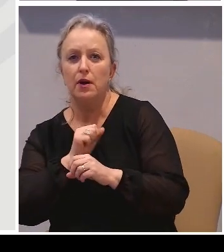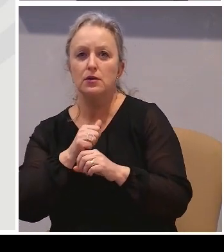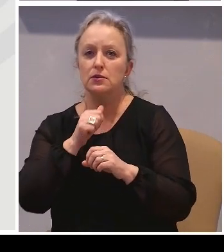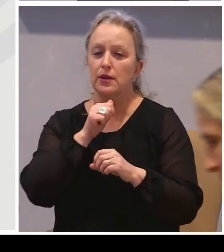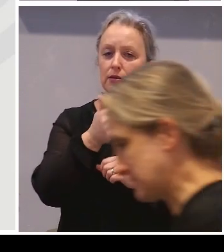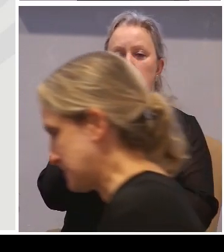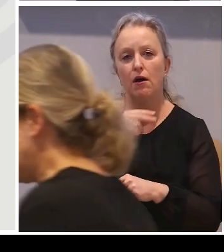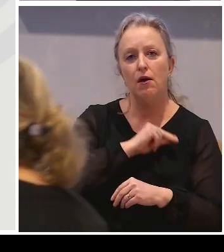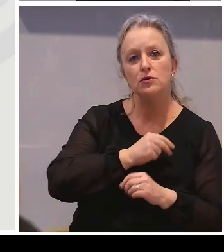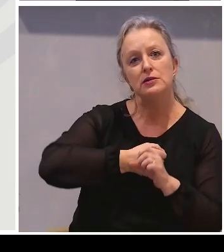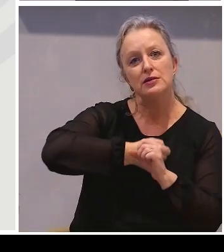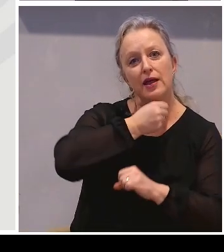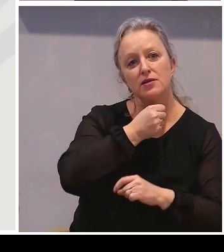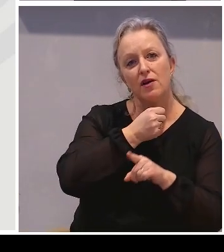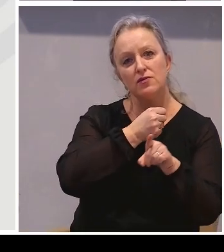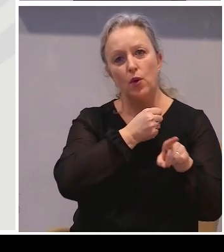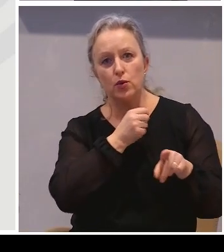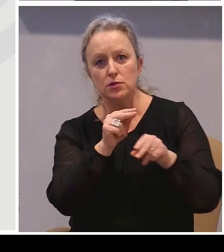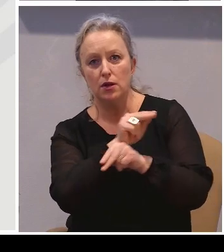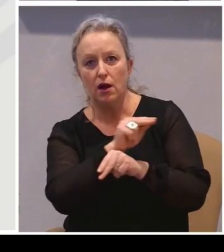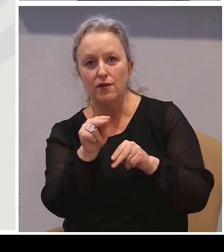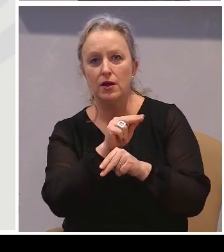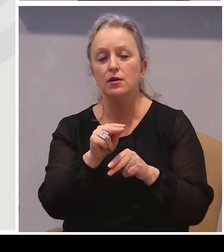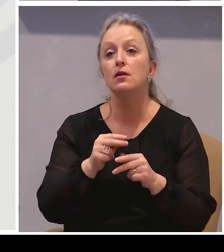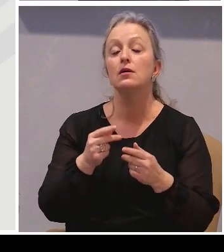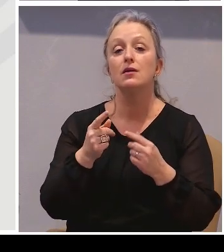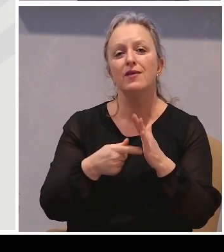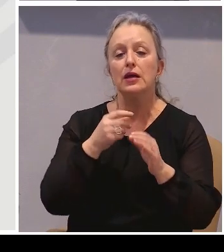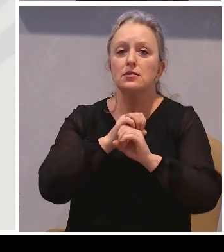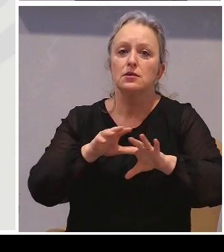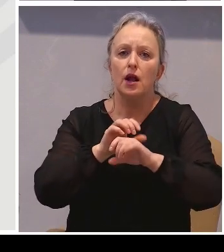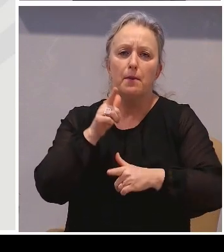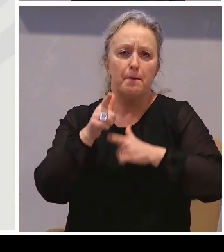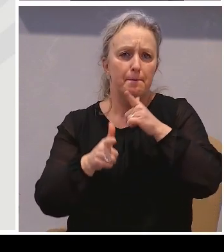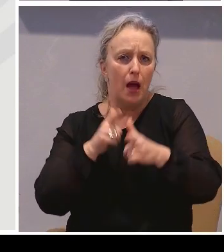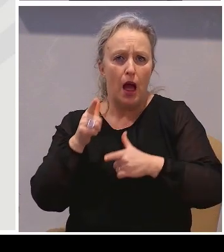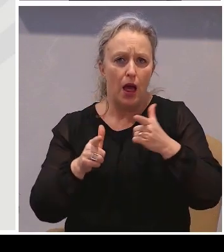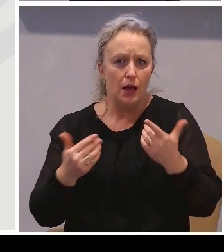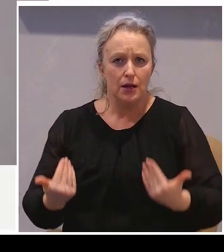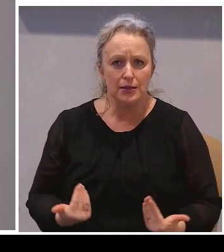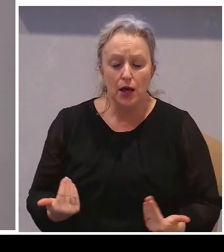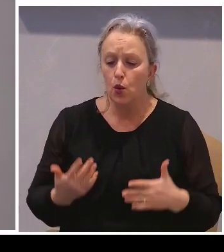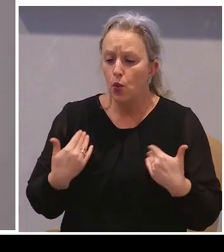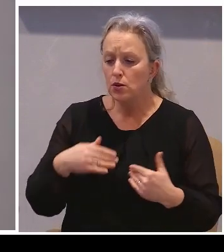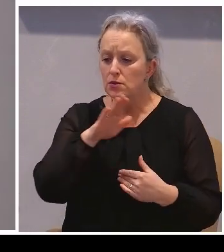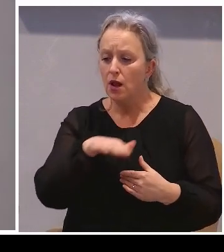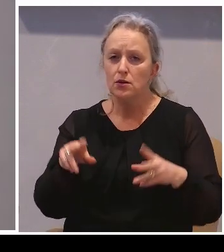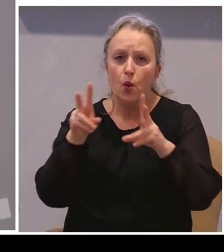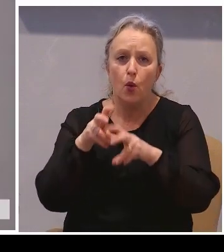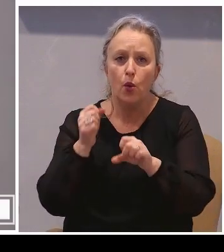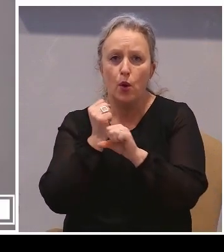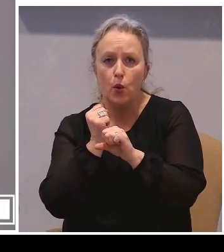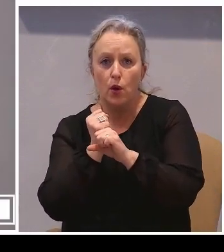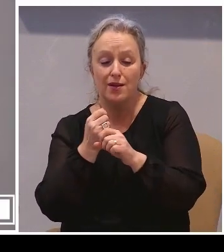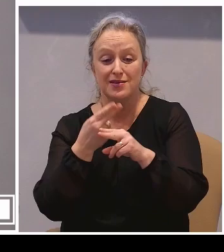adults, children? I'm going to speak about the European regulations. I'm going to speak about real life. What are the bottlenecks?